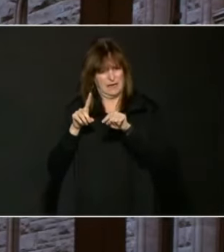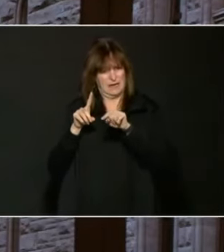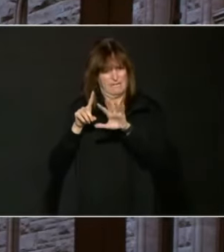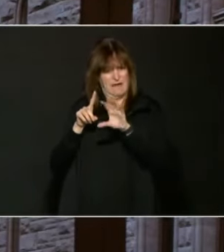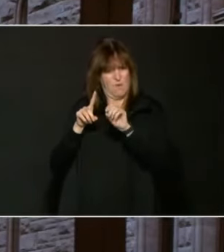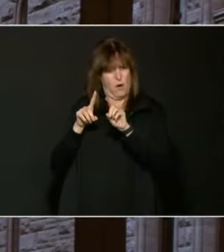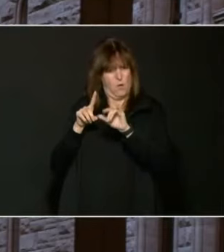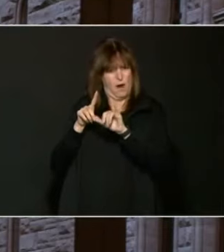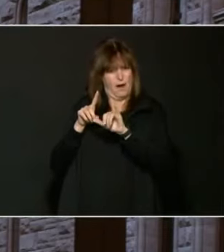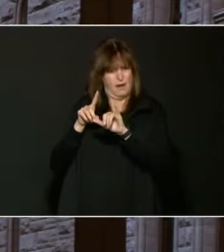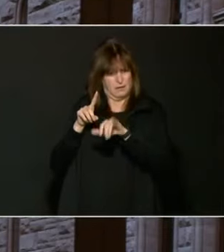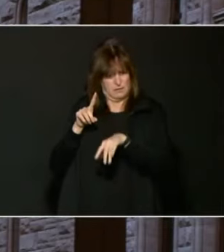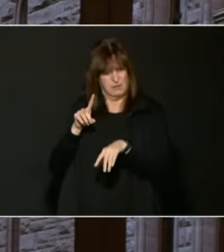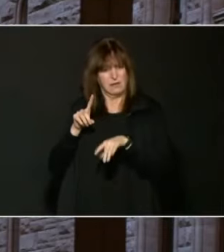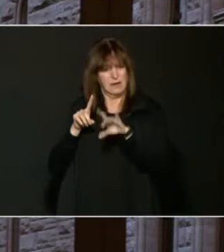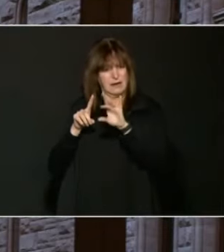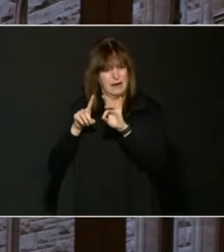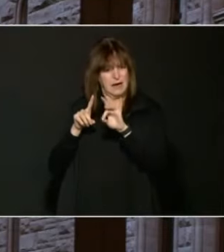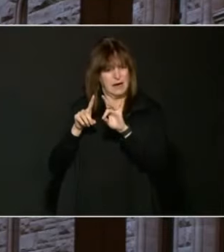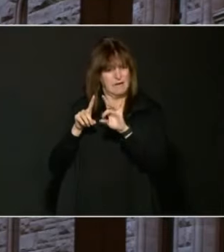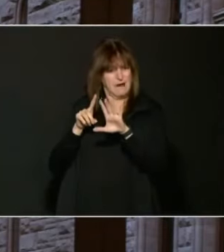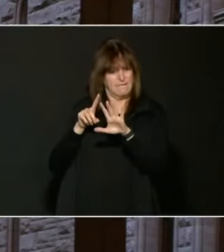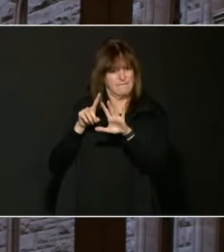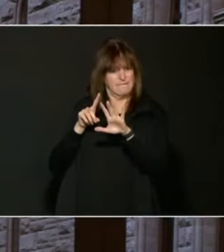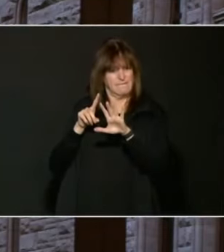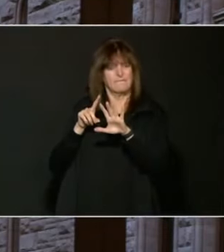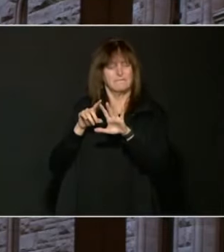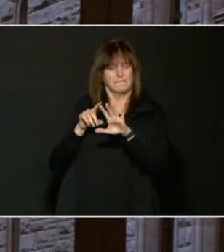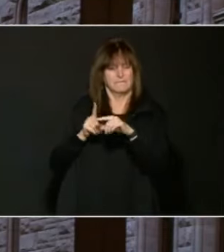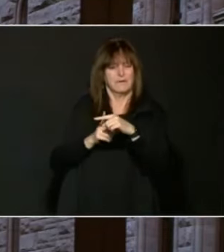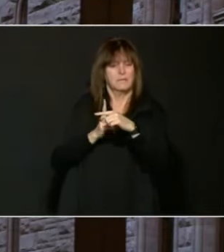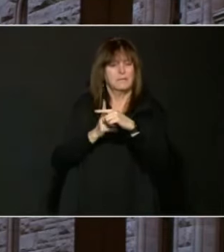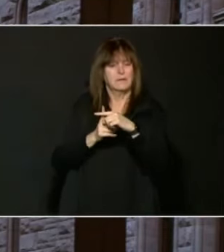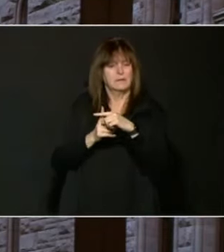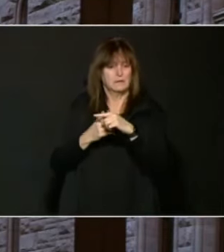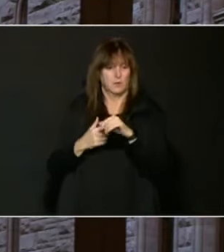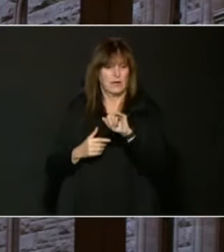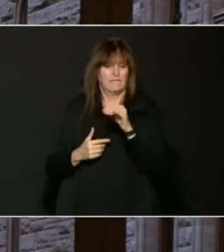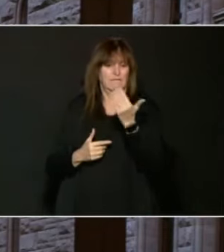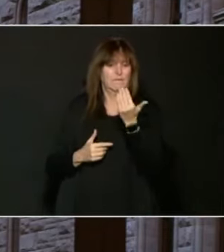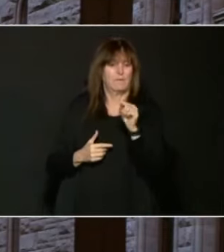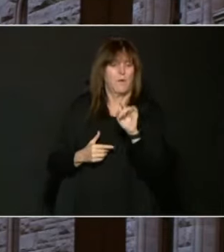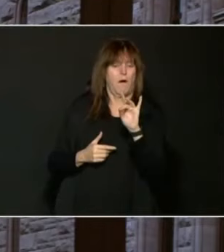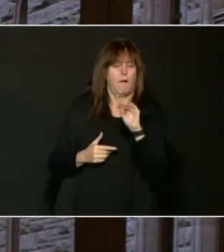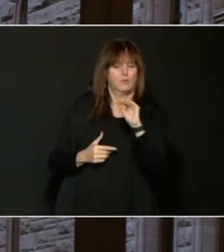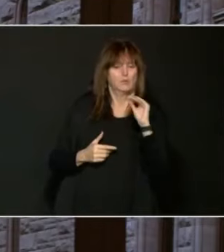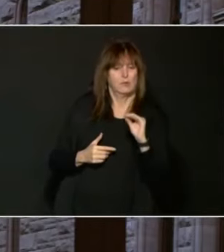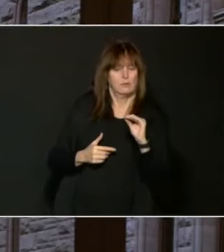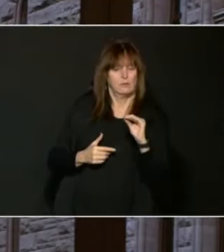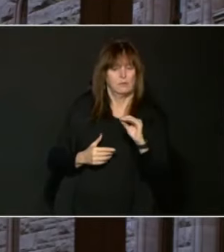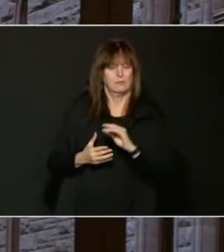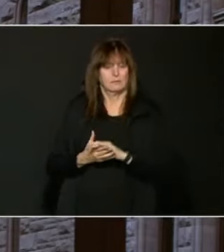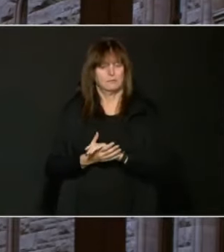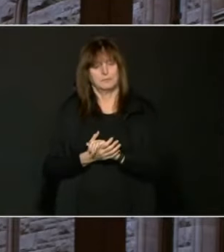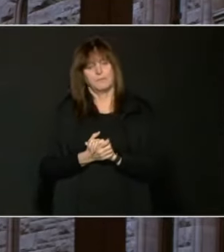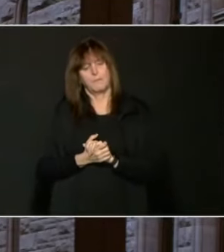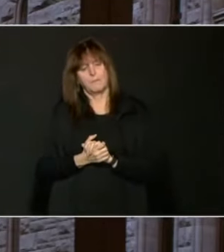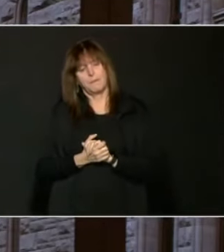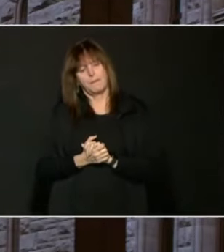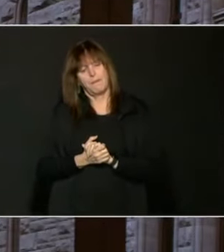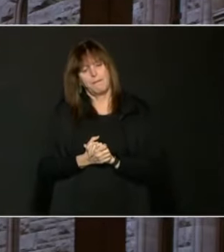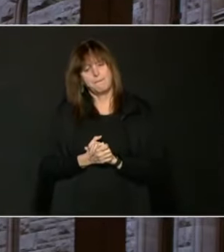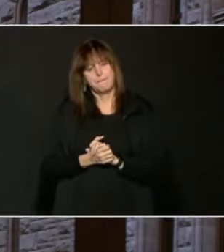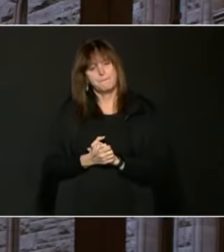rate at this time of 15.8%. So there are daily fluctuations, but the overall